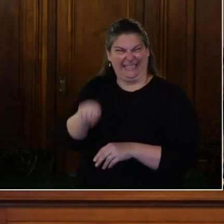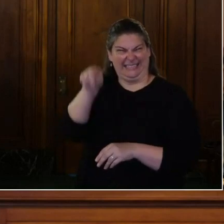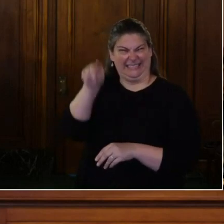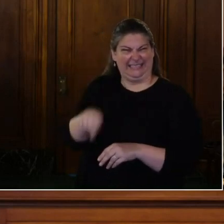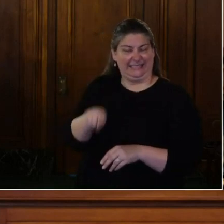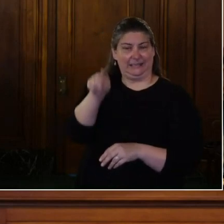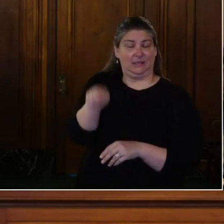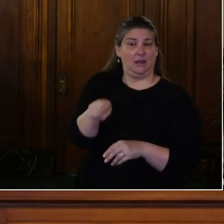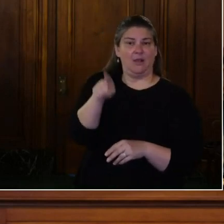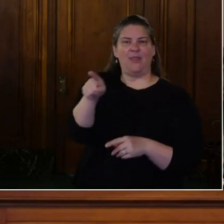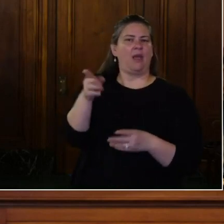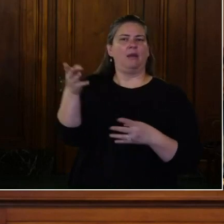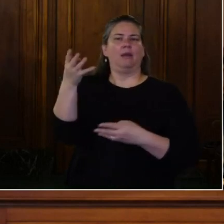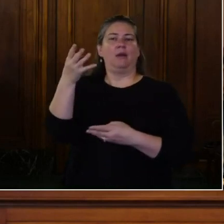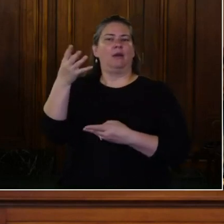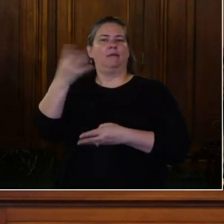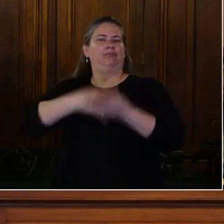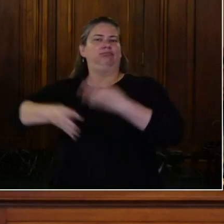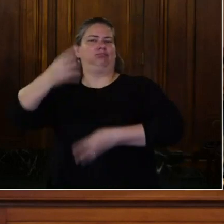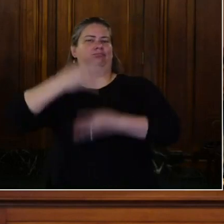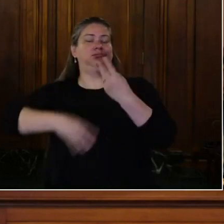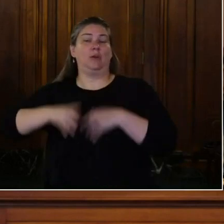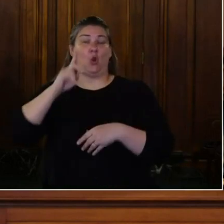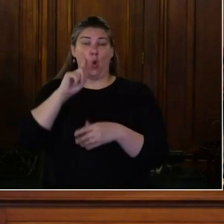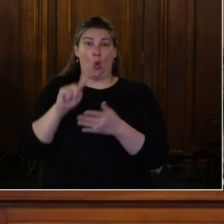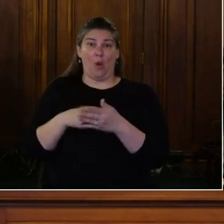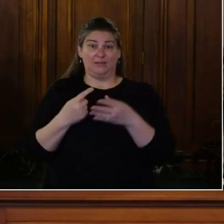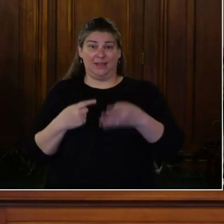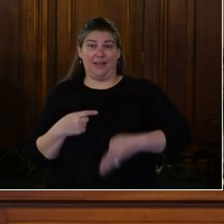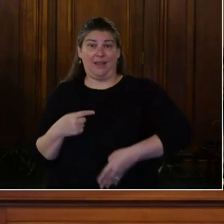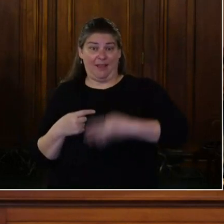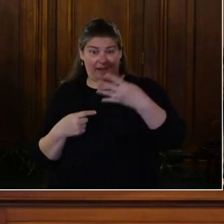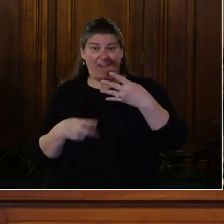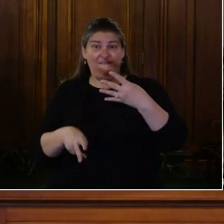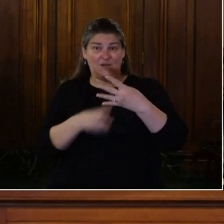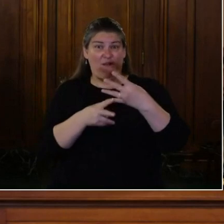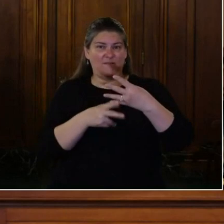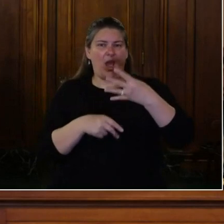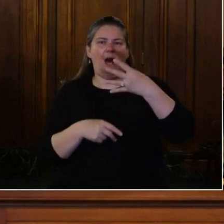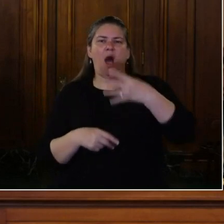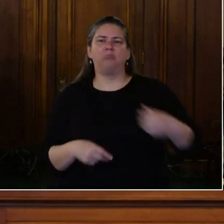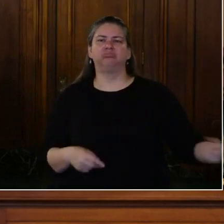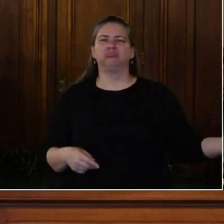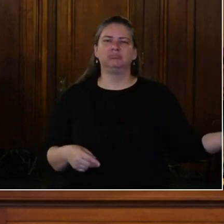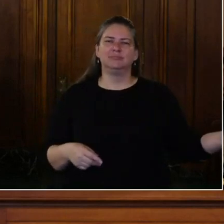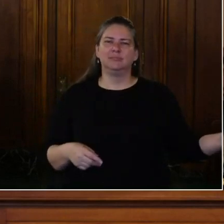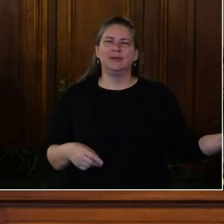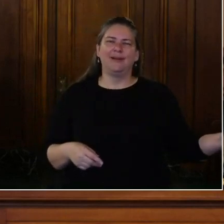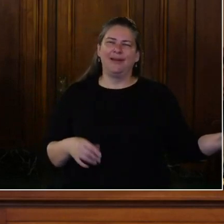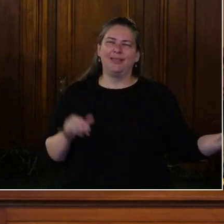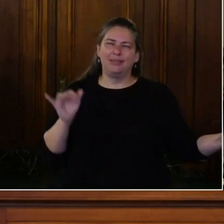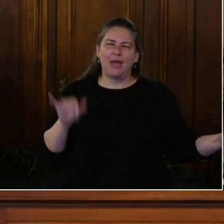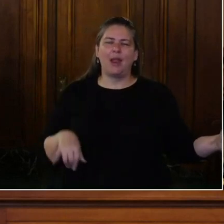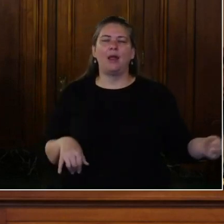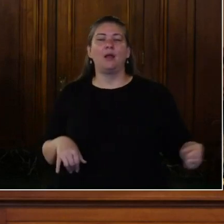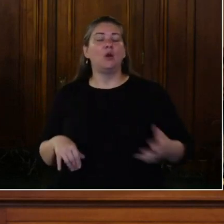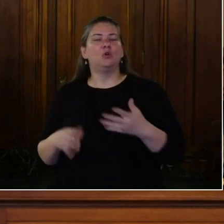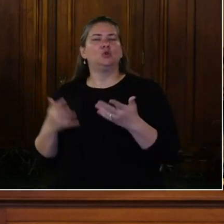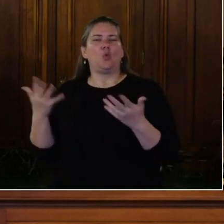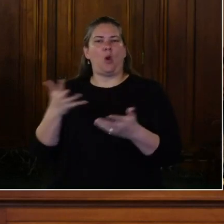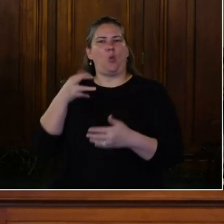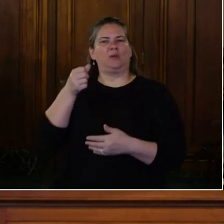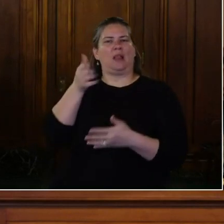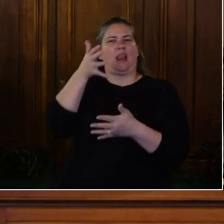there at the same time. Once they're verified, they're processed, and they're moved on. So it's a limited number of UI